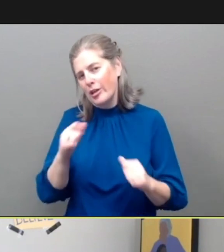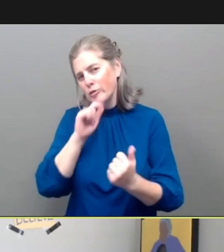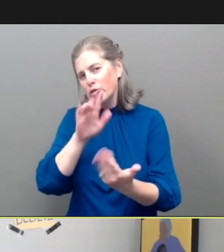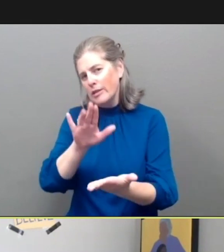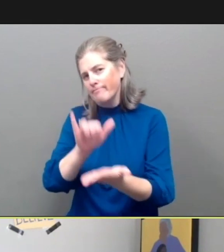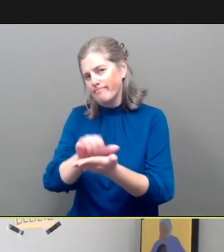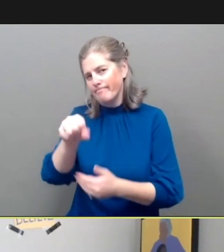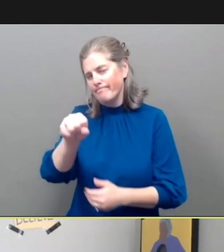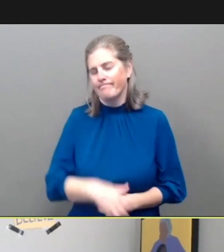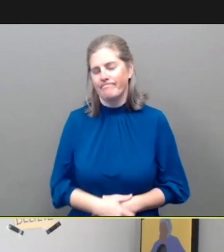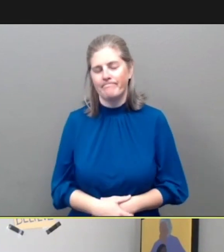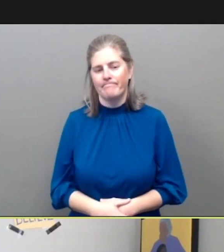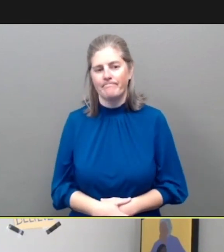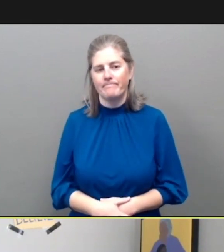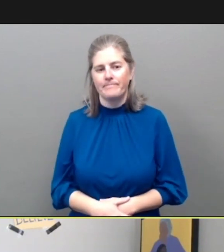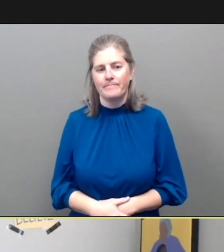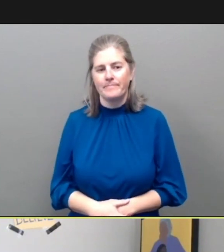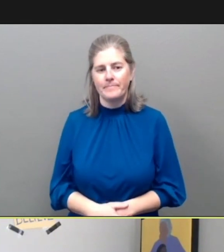that. Yeah.